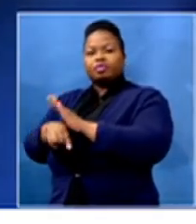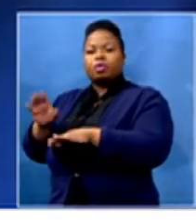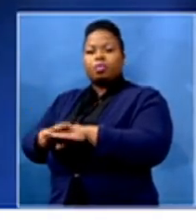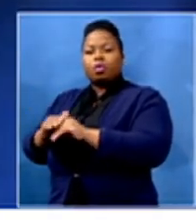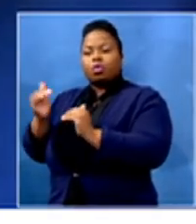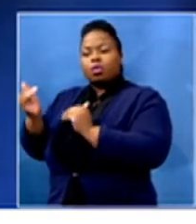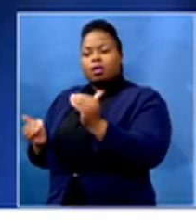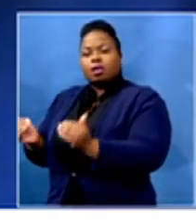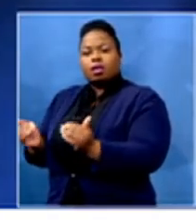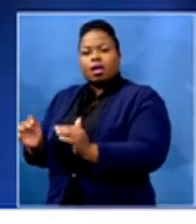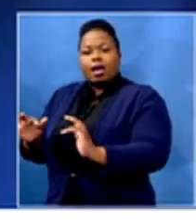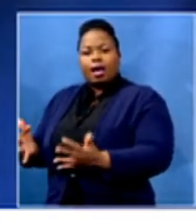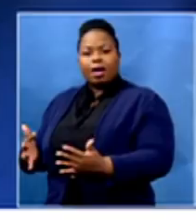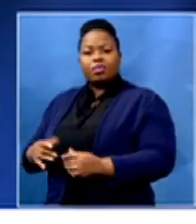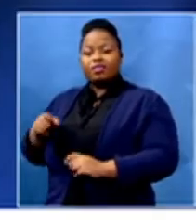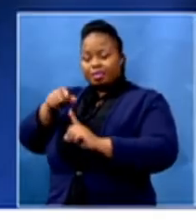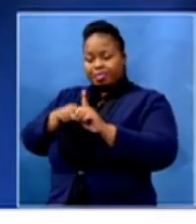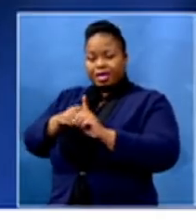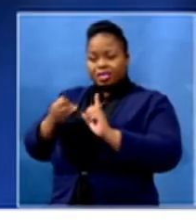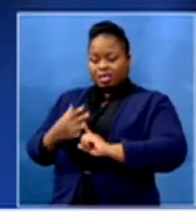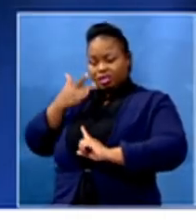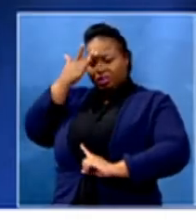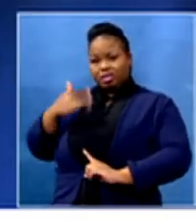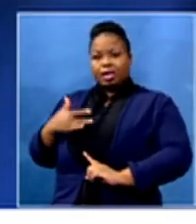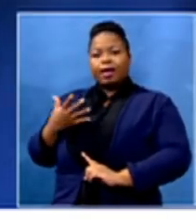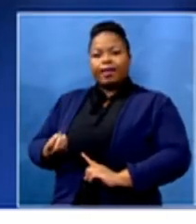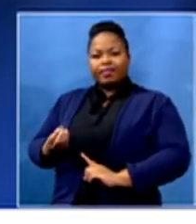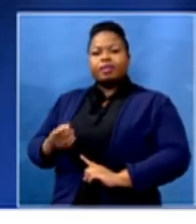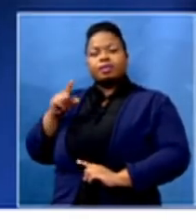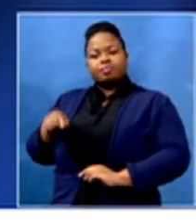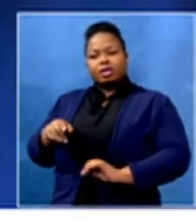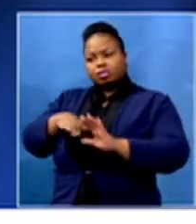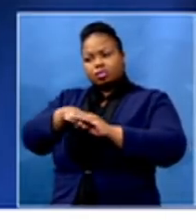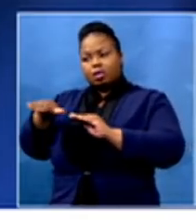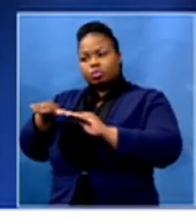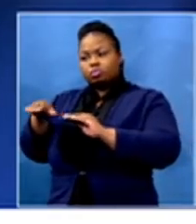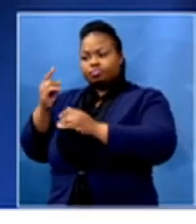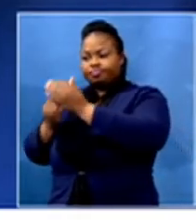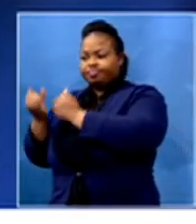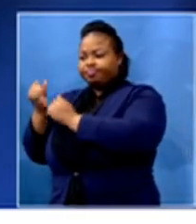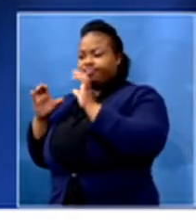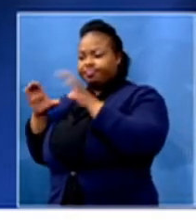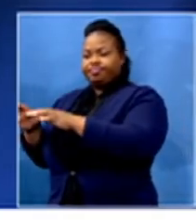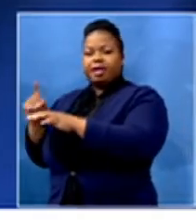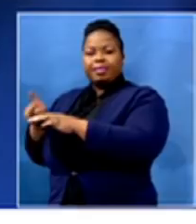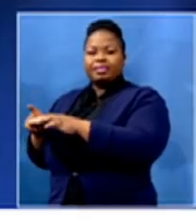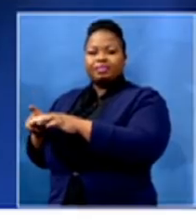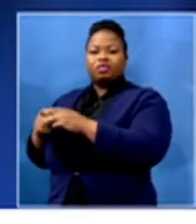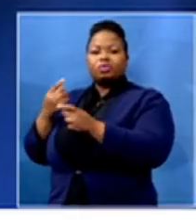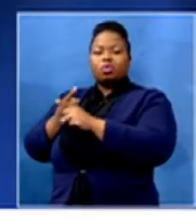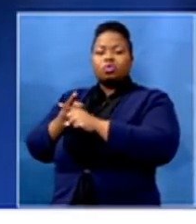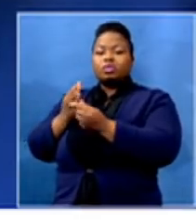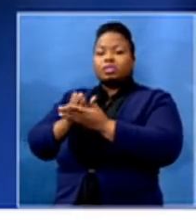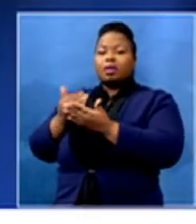containment measures, that when someone is infected, they need to go out for isolation, and those who are associated must still go for